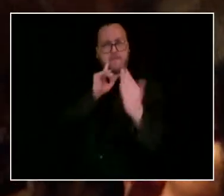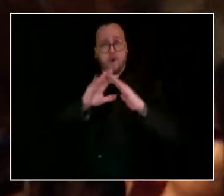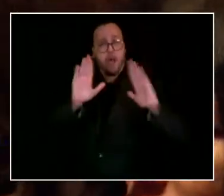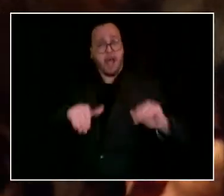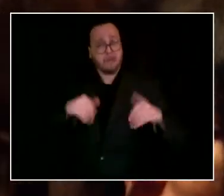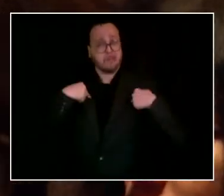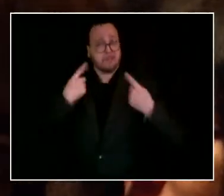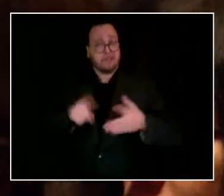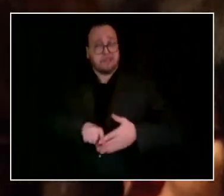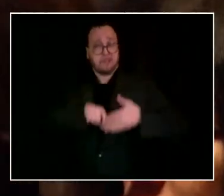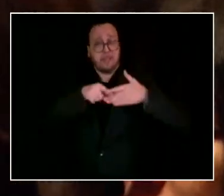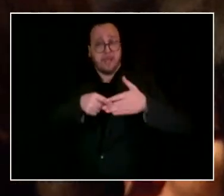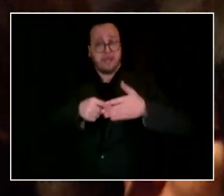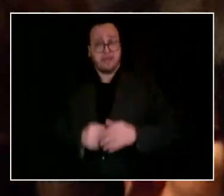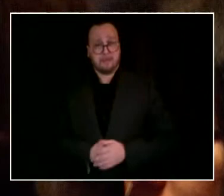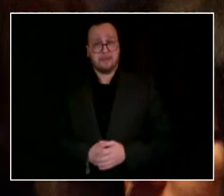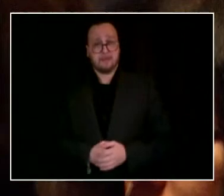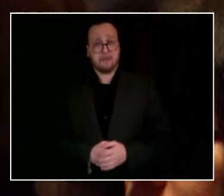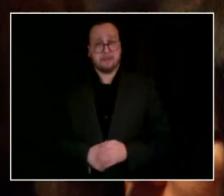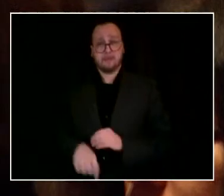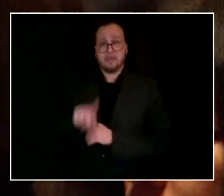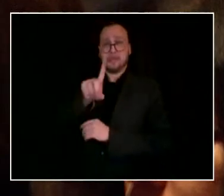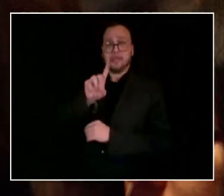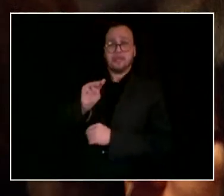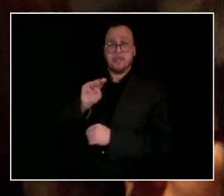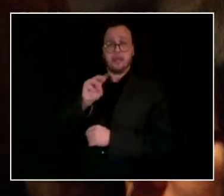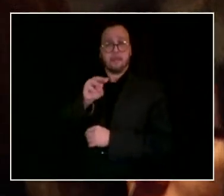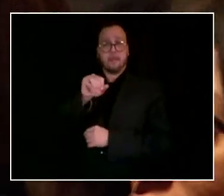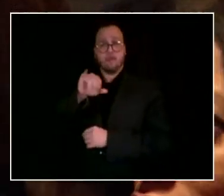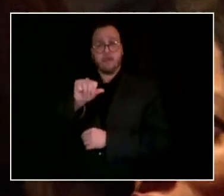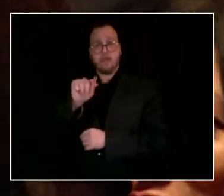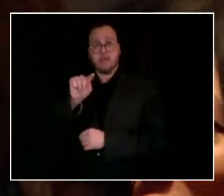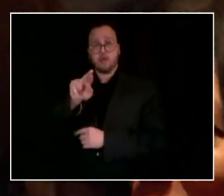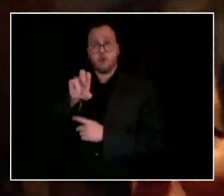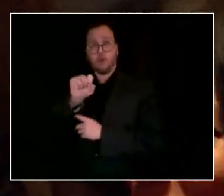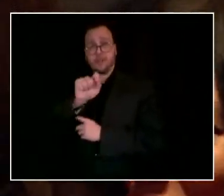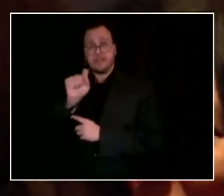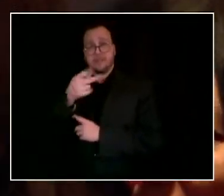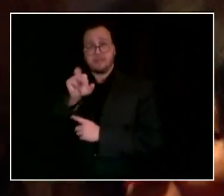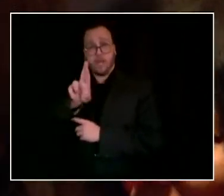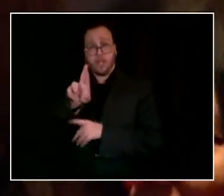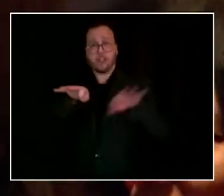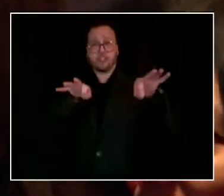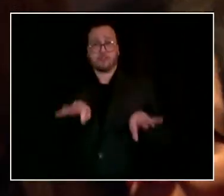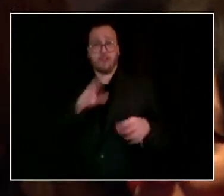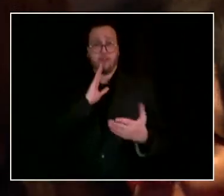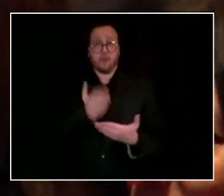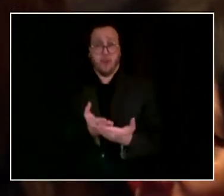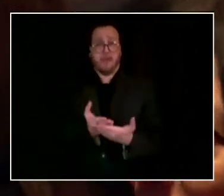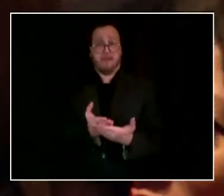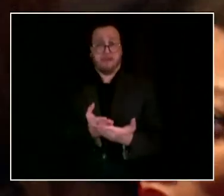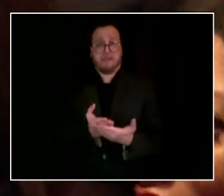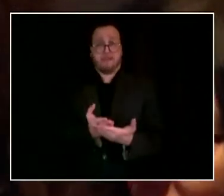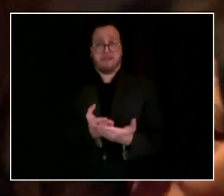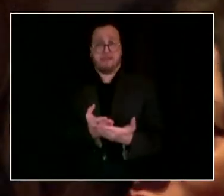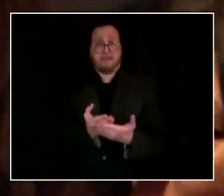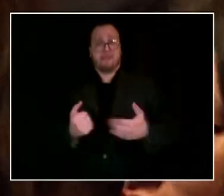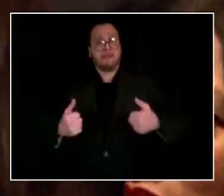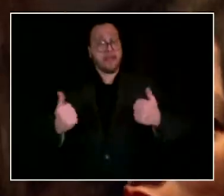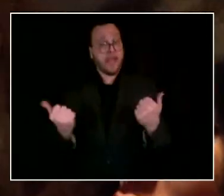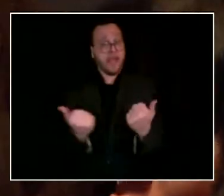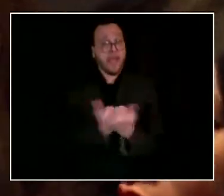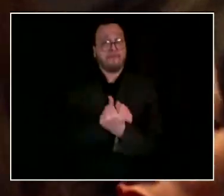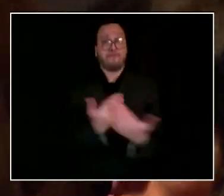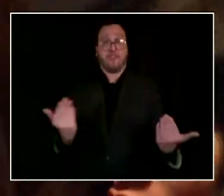start. DM Maria Torres Springer described it well. Everything,